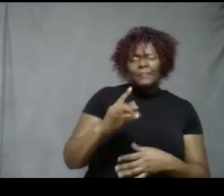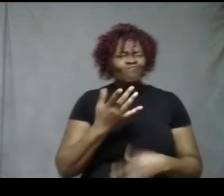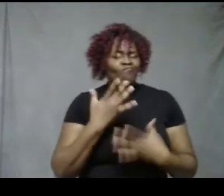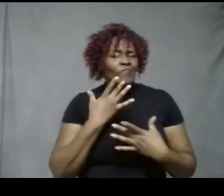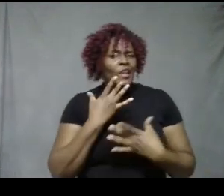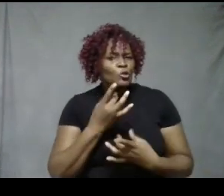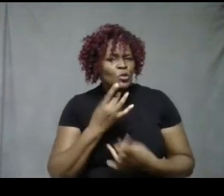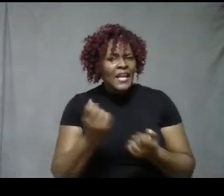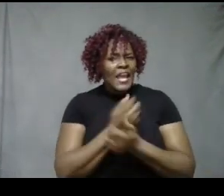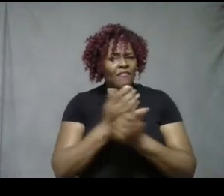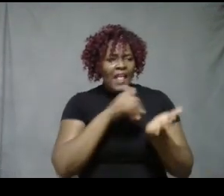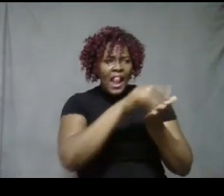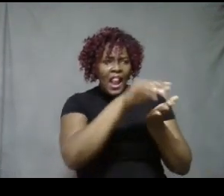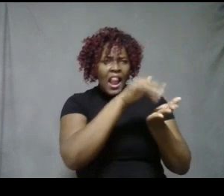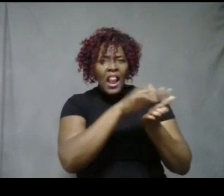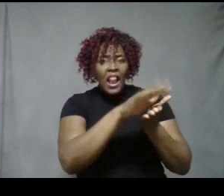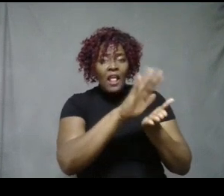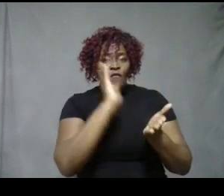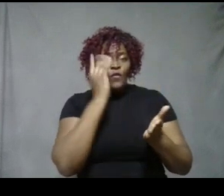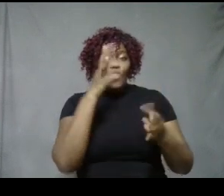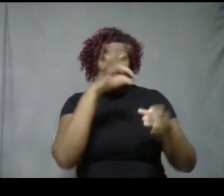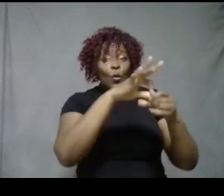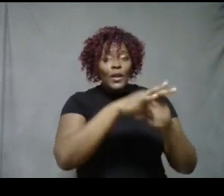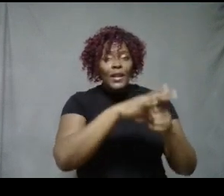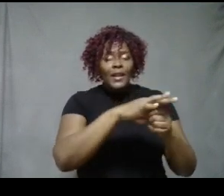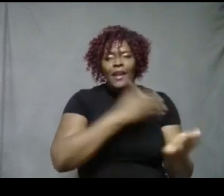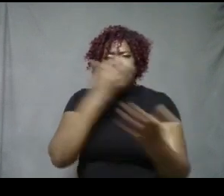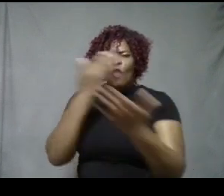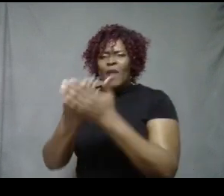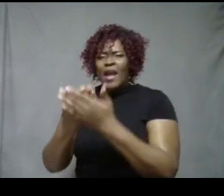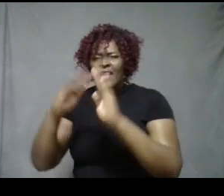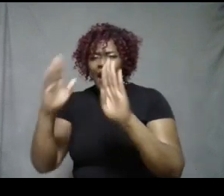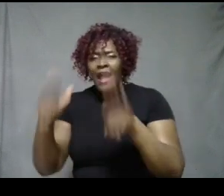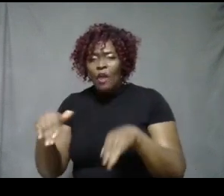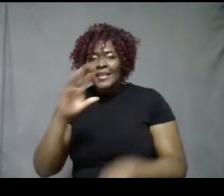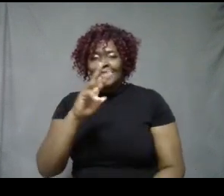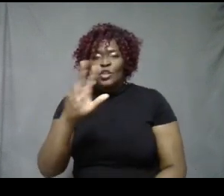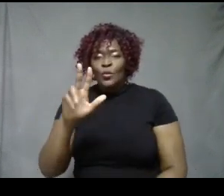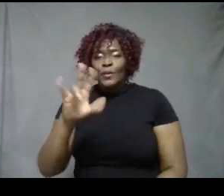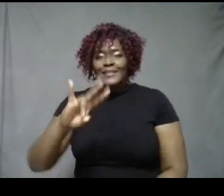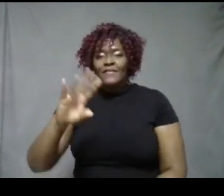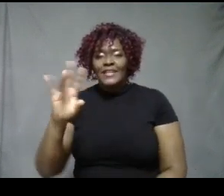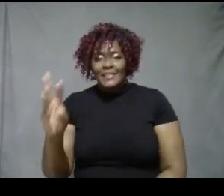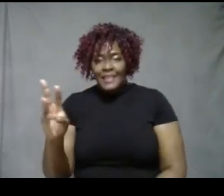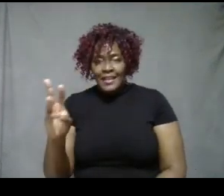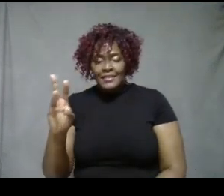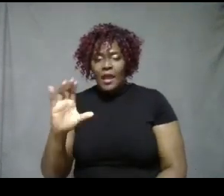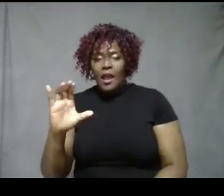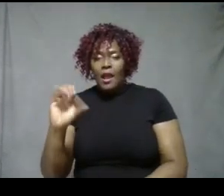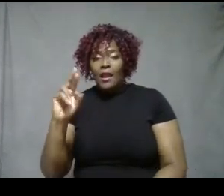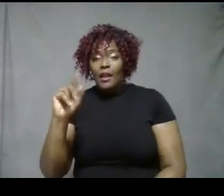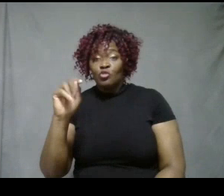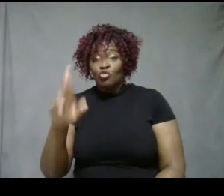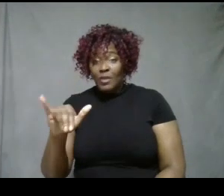from the supervisor elections goes to an address at 6376 Country Fair Circle in the county in Boynton